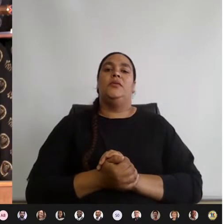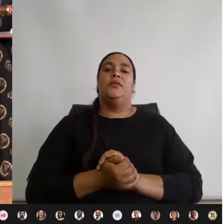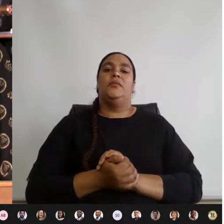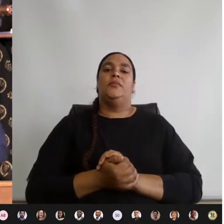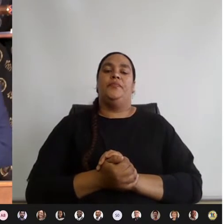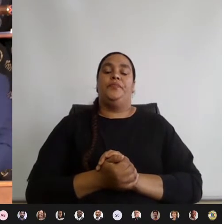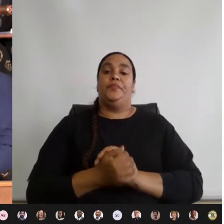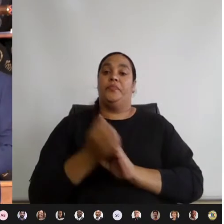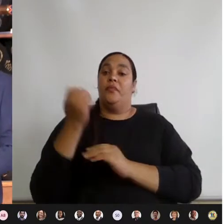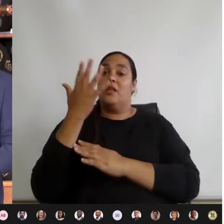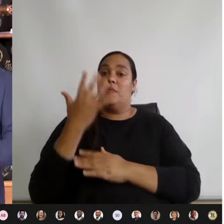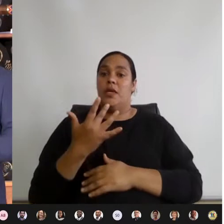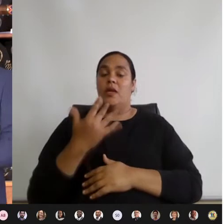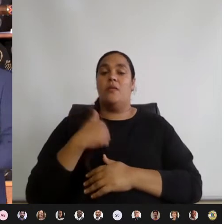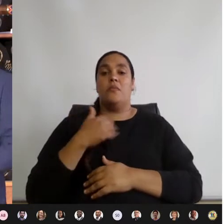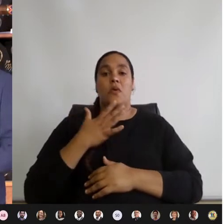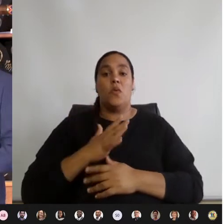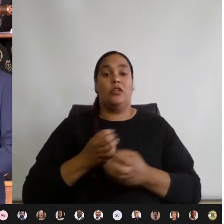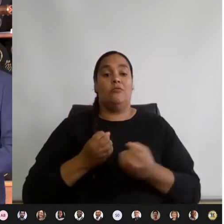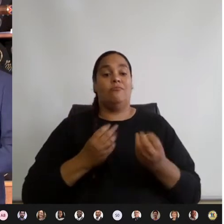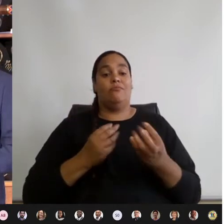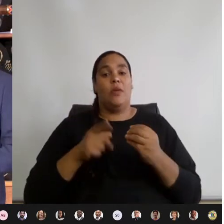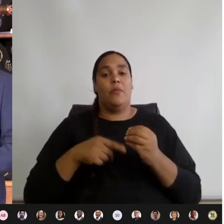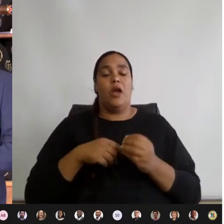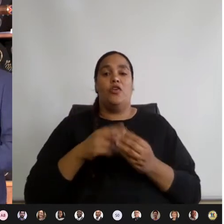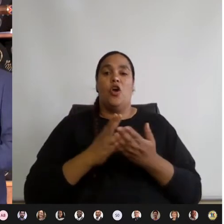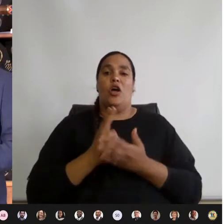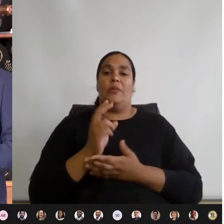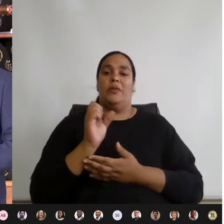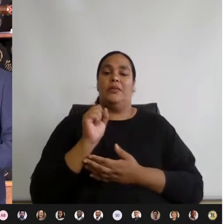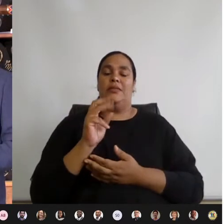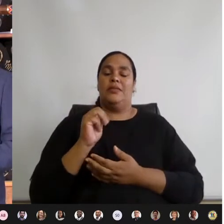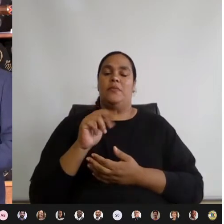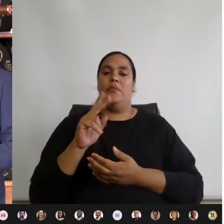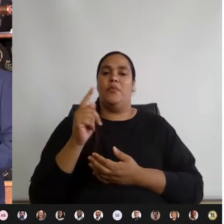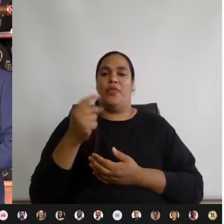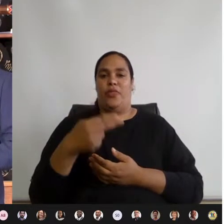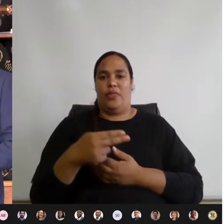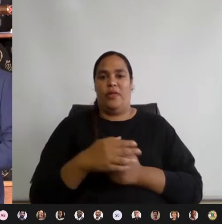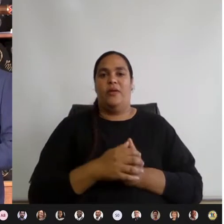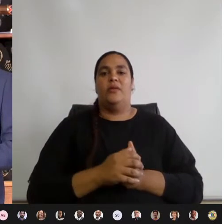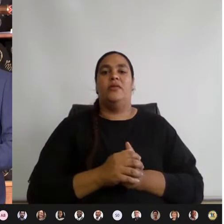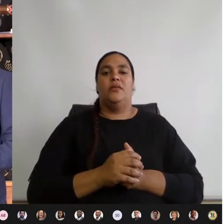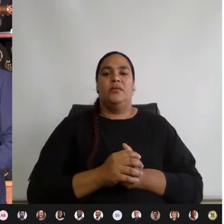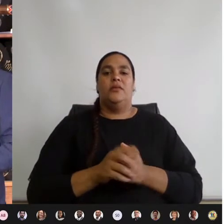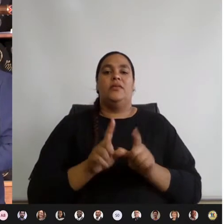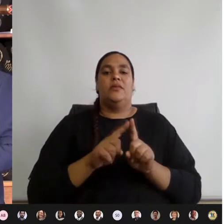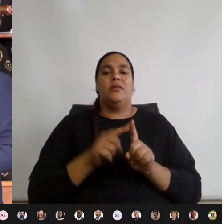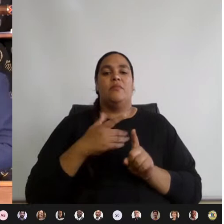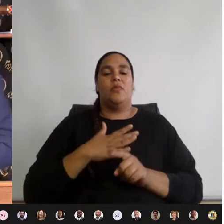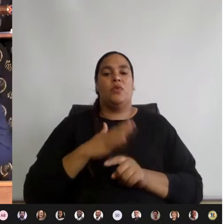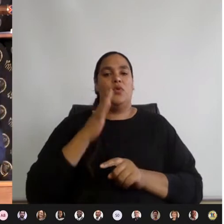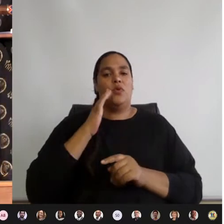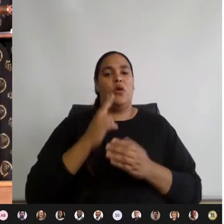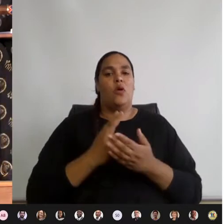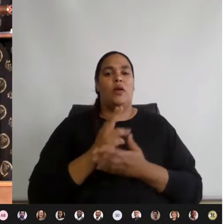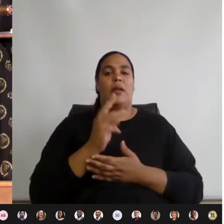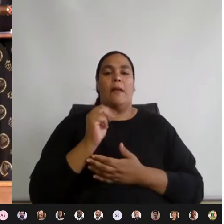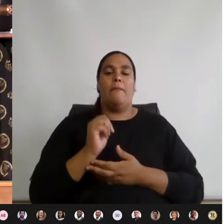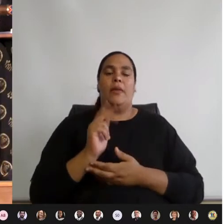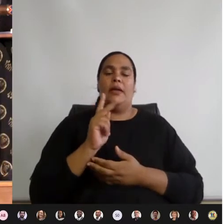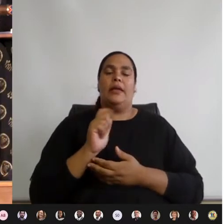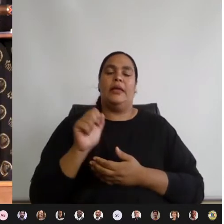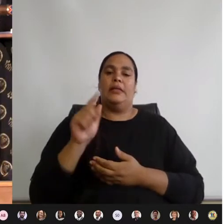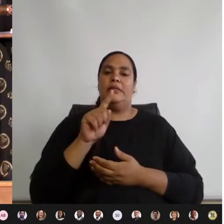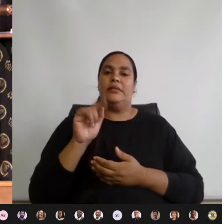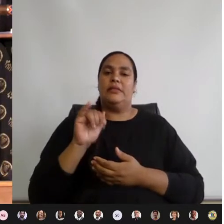Speaker, I want to speak to the Honourable Smith. And I also know that the Honourable Mackenzie has